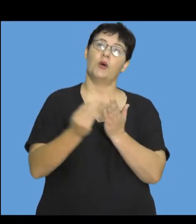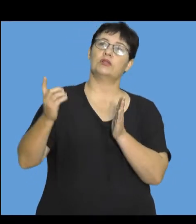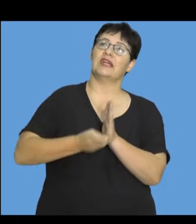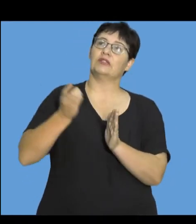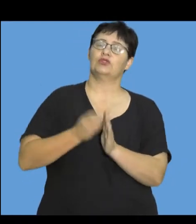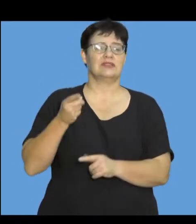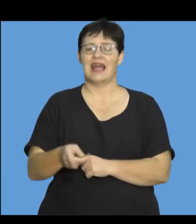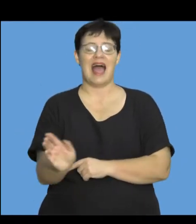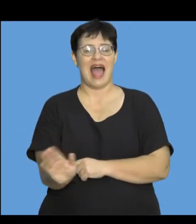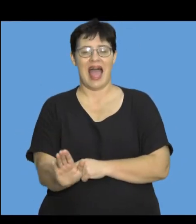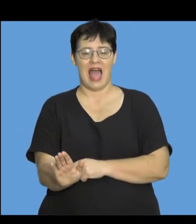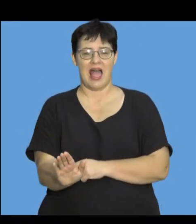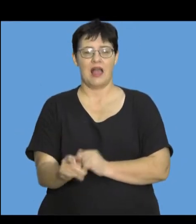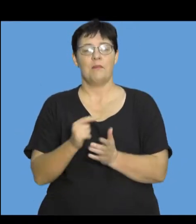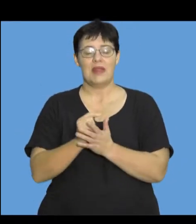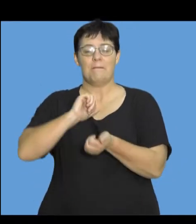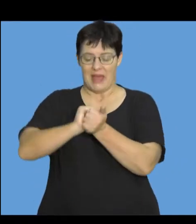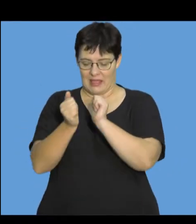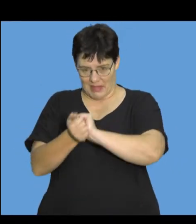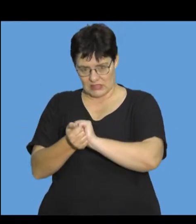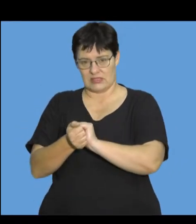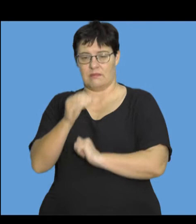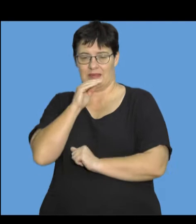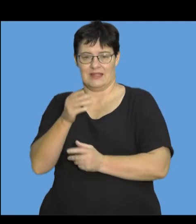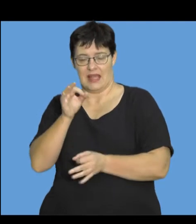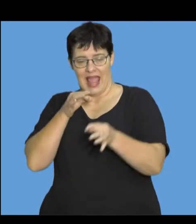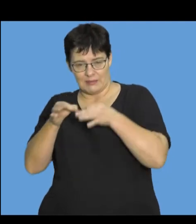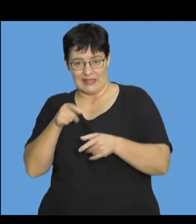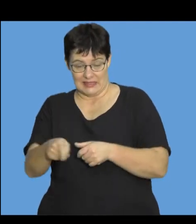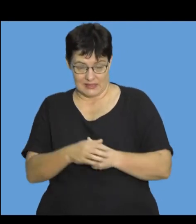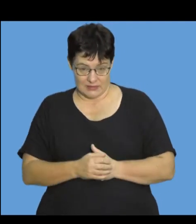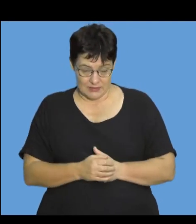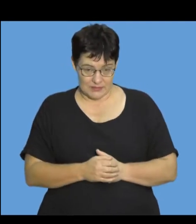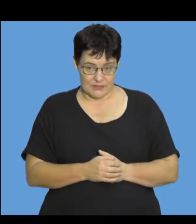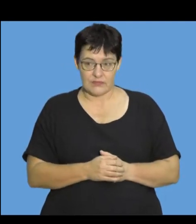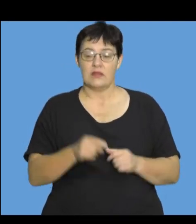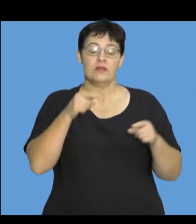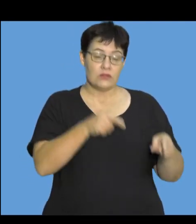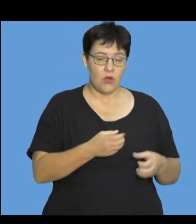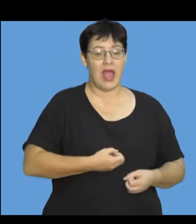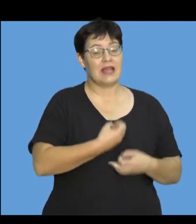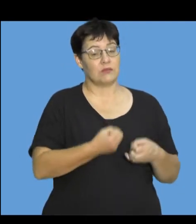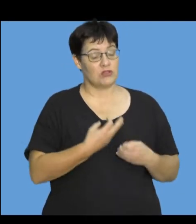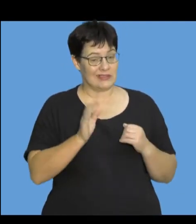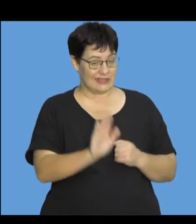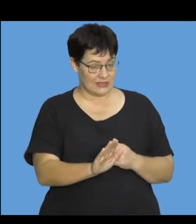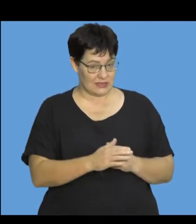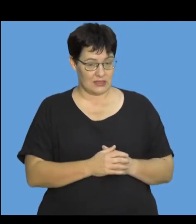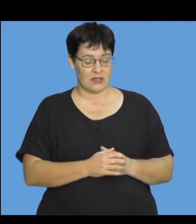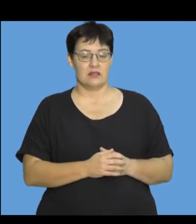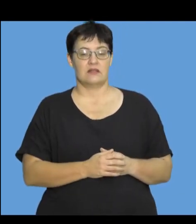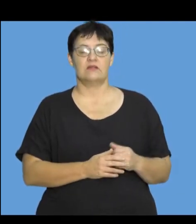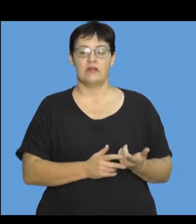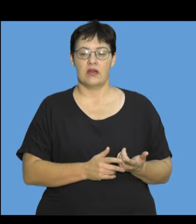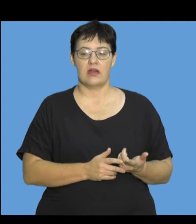Dictionary or anything like that. It's a mathematical definition. Then in terms of expressions, we are going to look at them